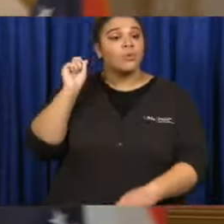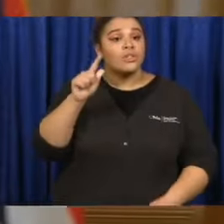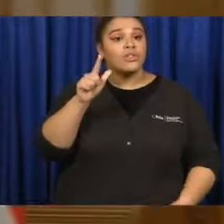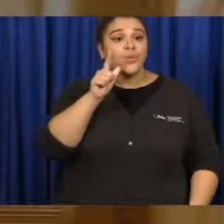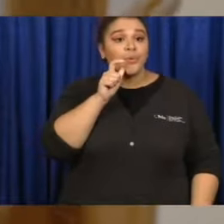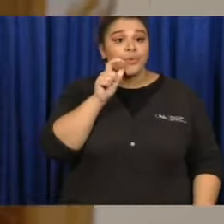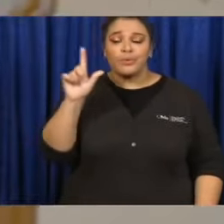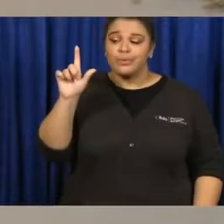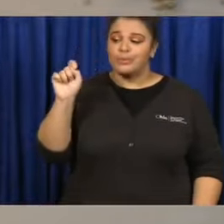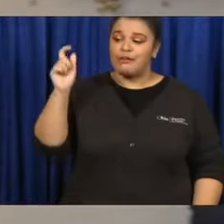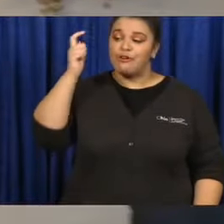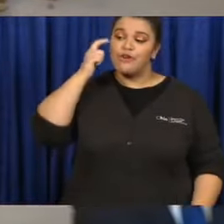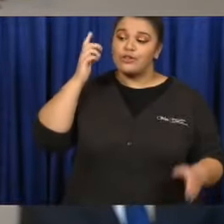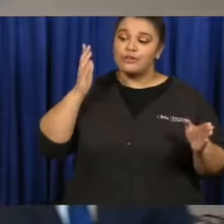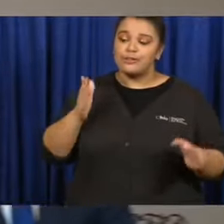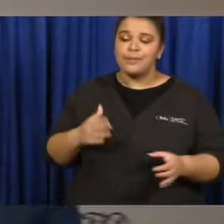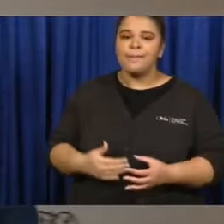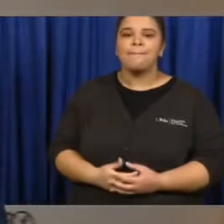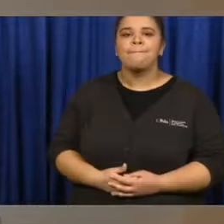On the